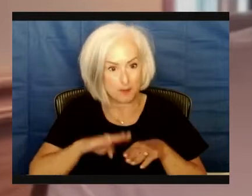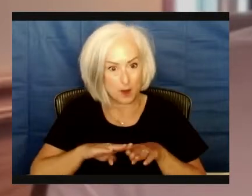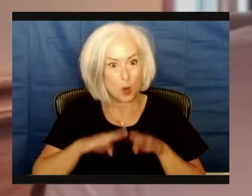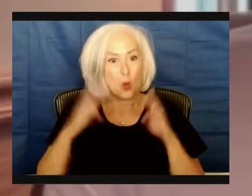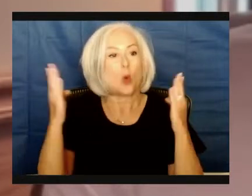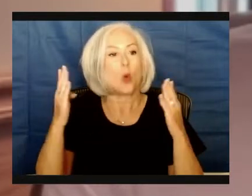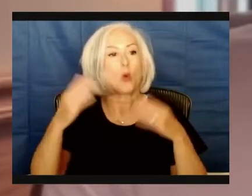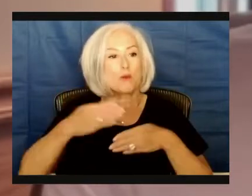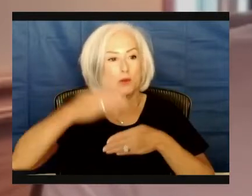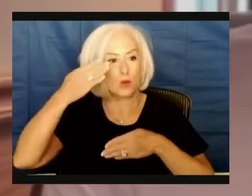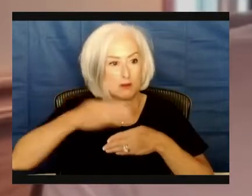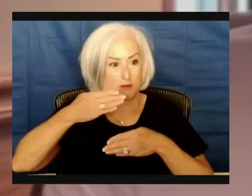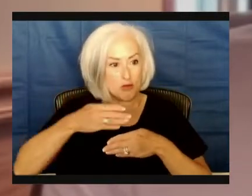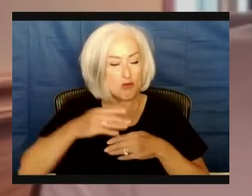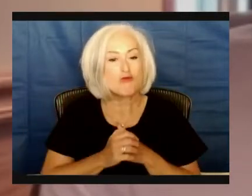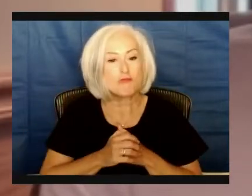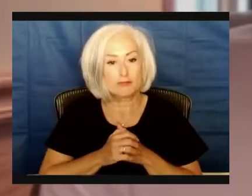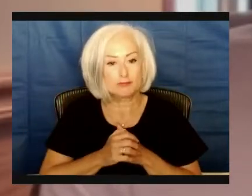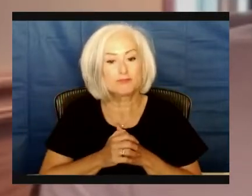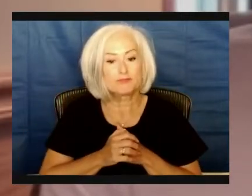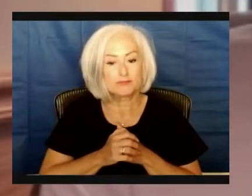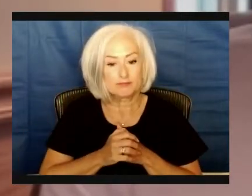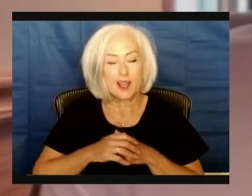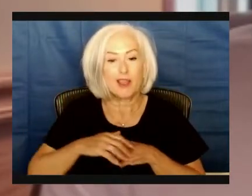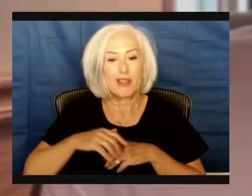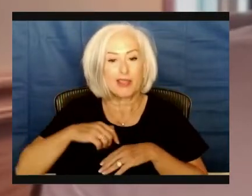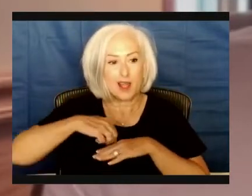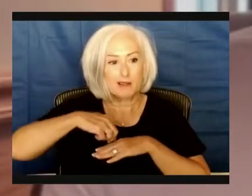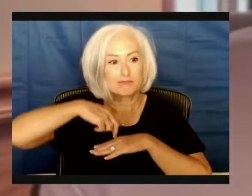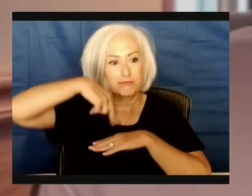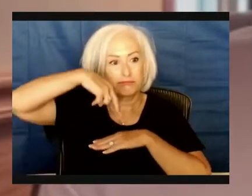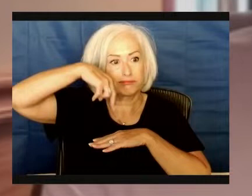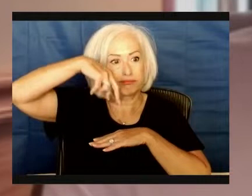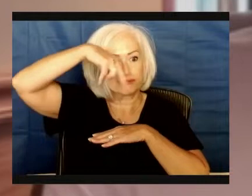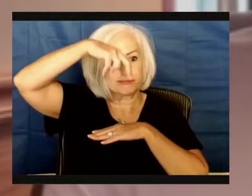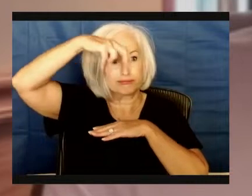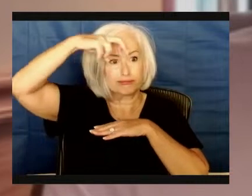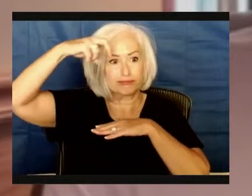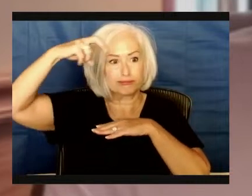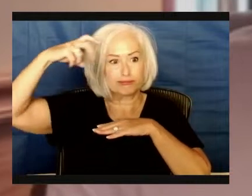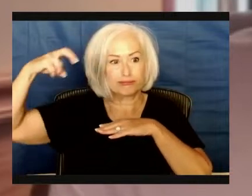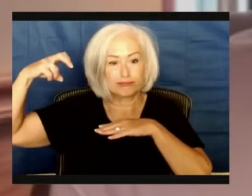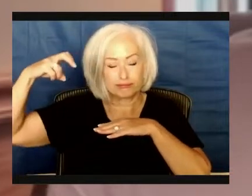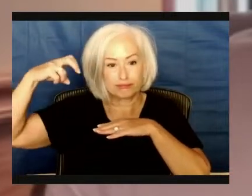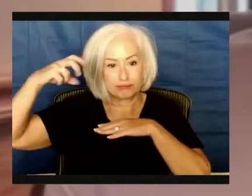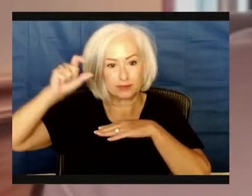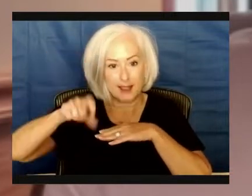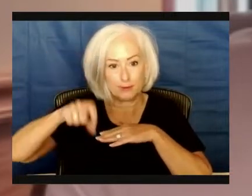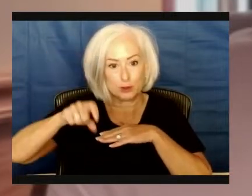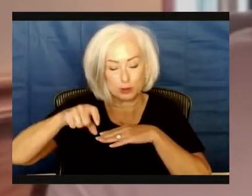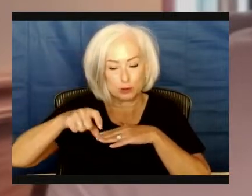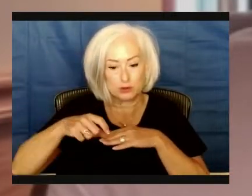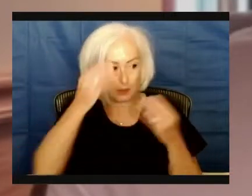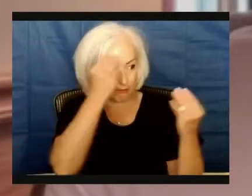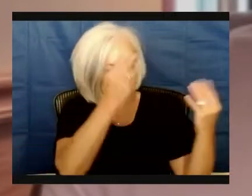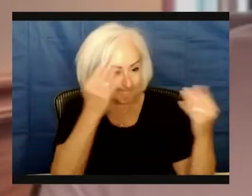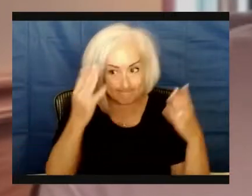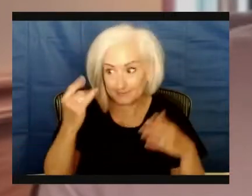out. And that's basically what we started to do. People started saying, anyone who can get out,